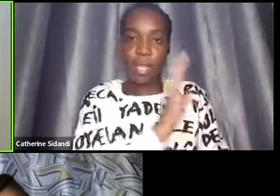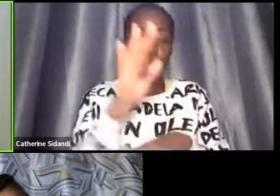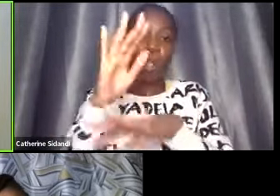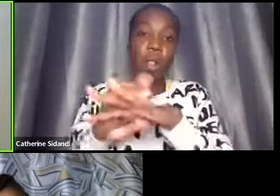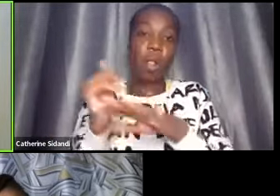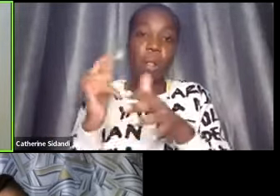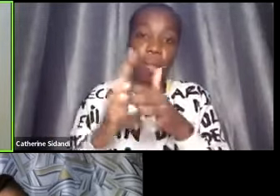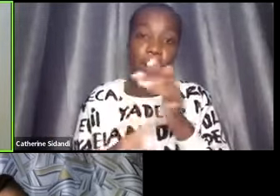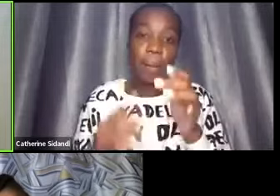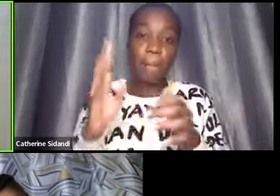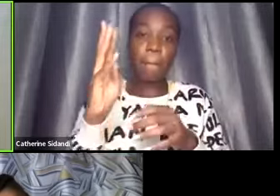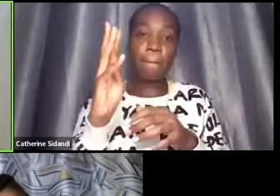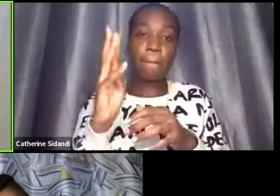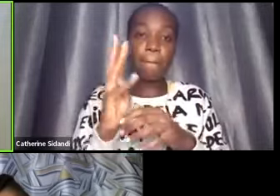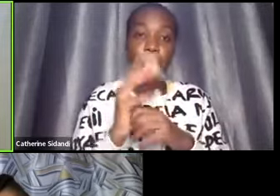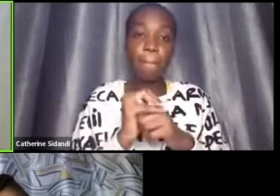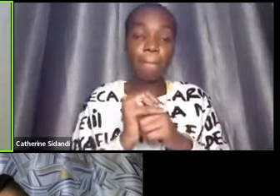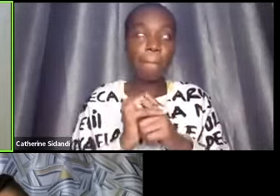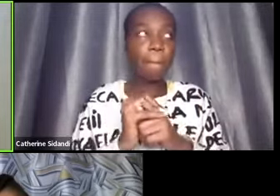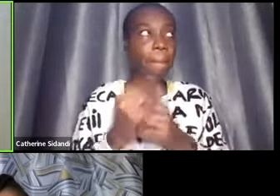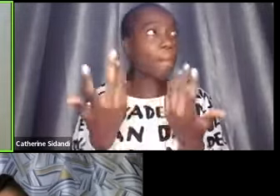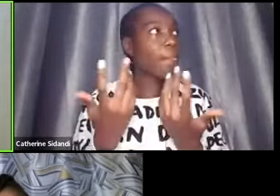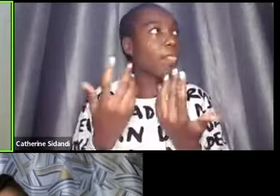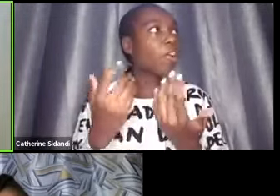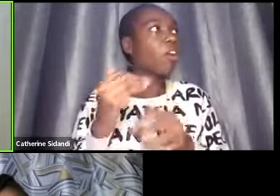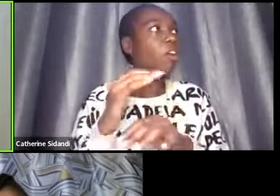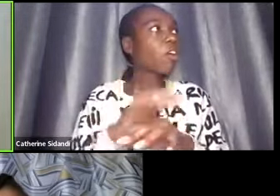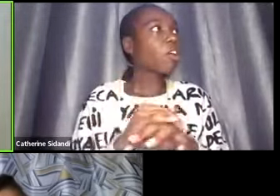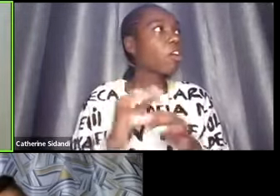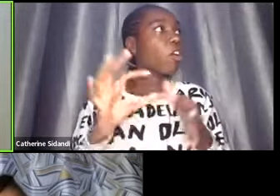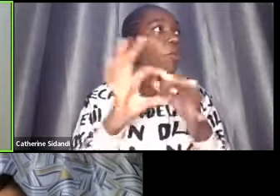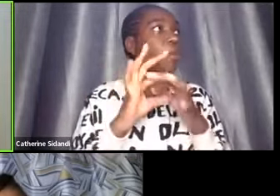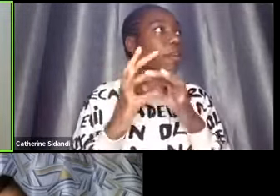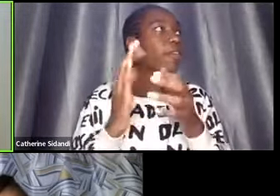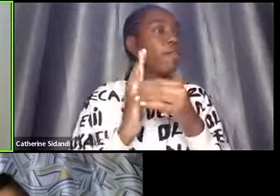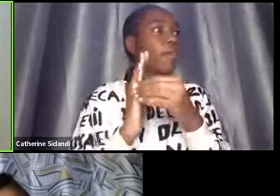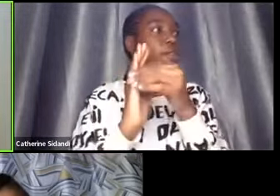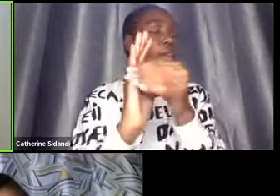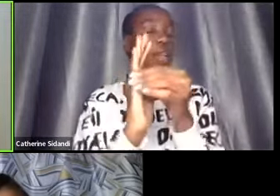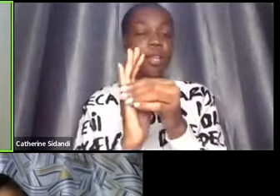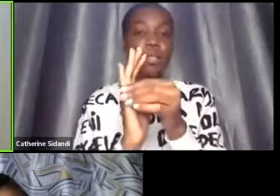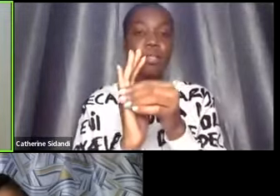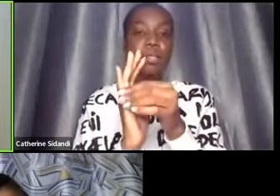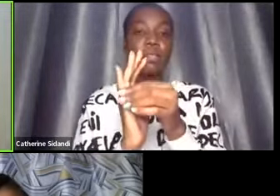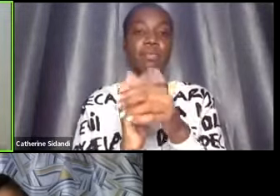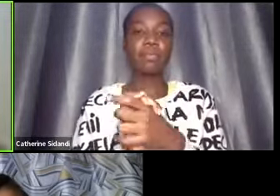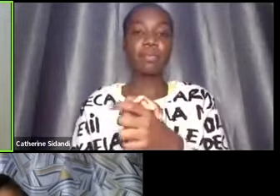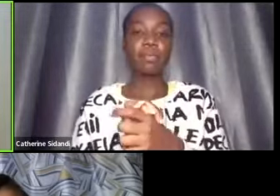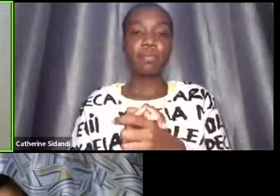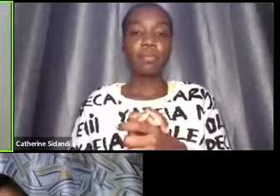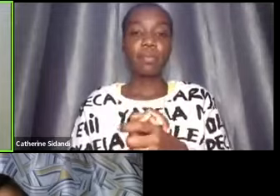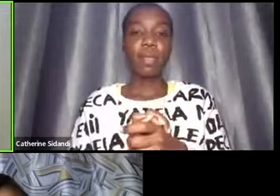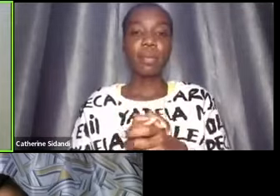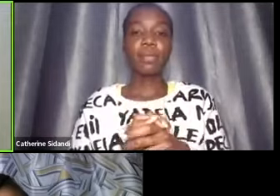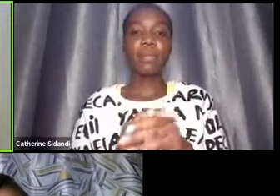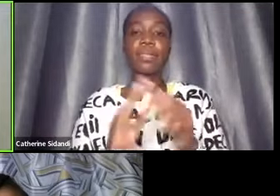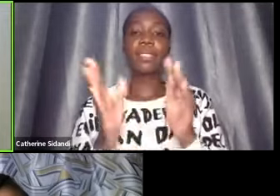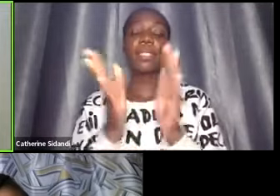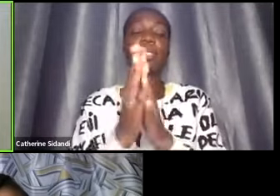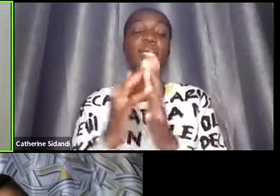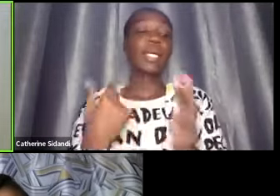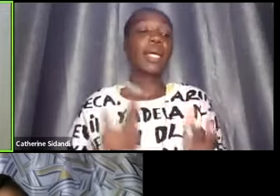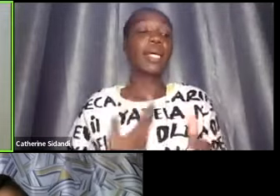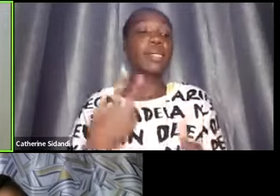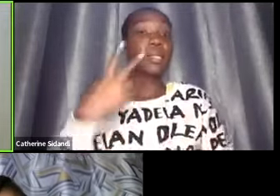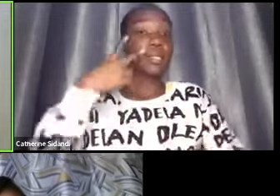what we call corporate governance. We mediate corporate governance disputes. And we have seen